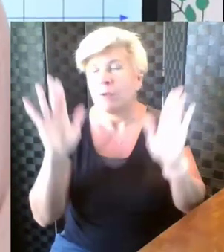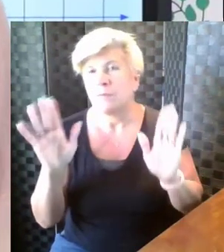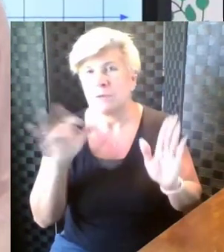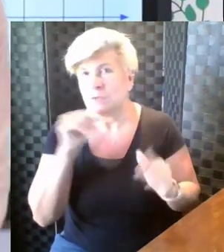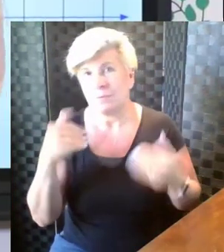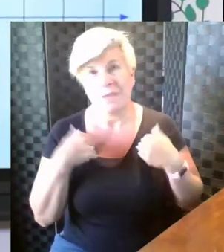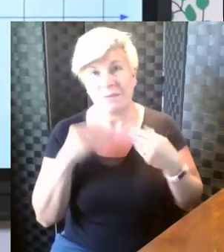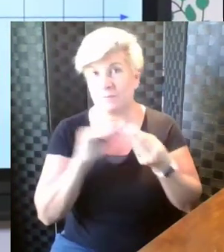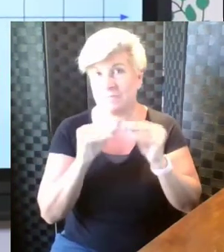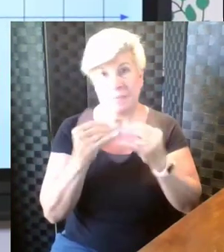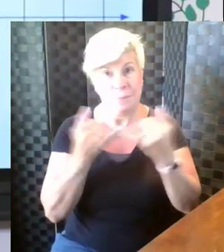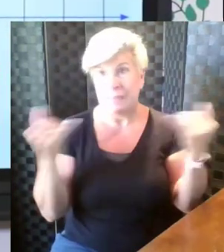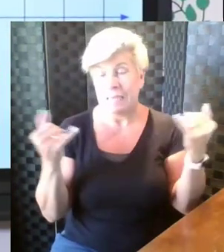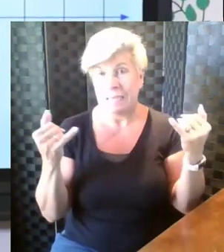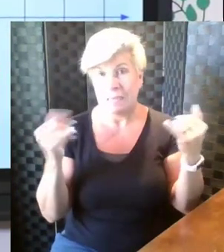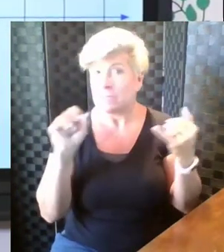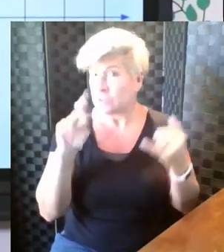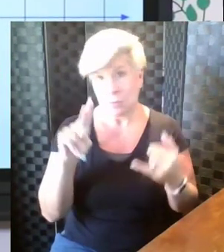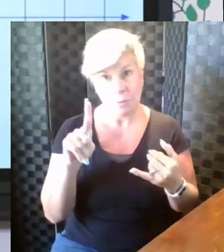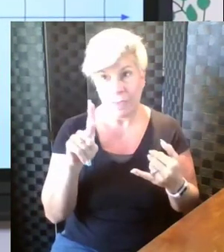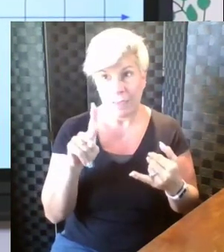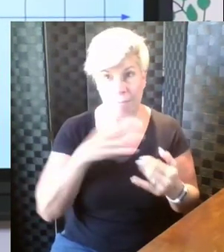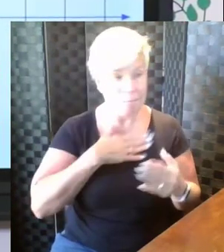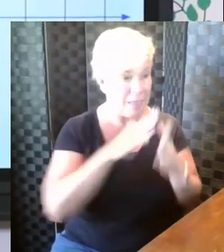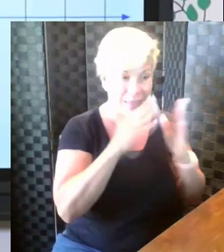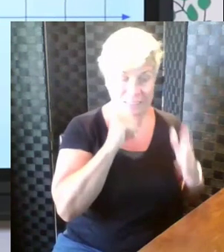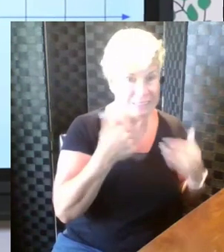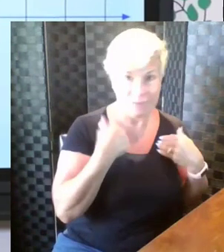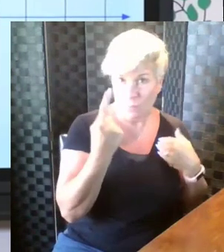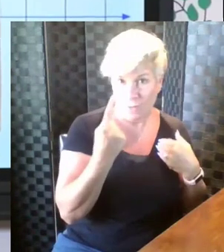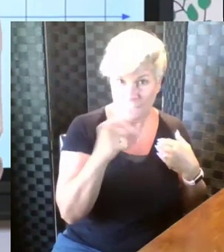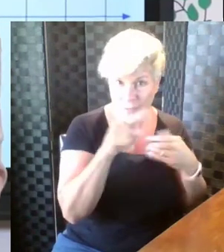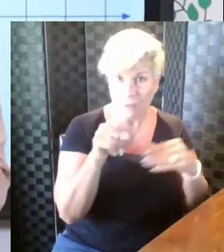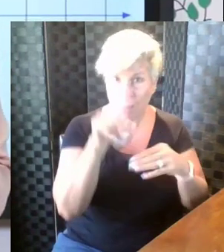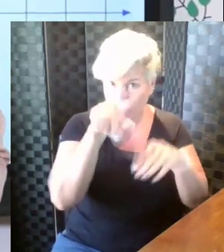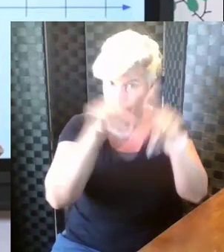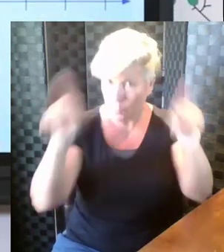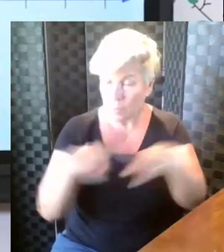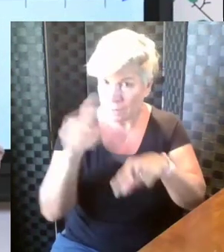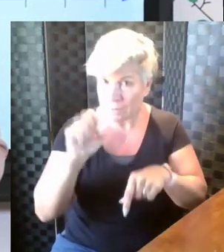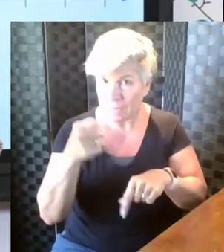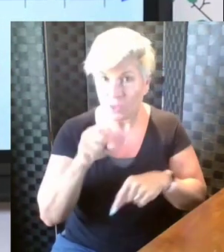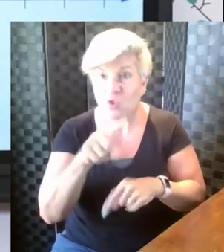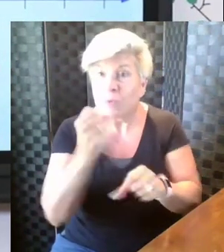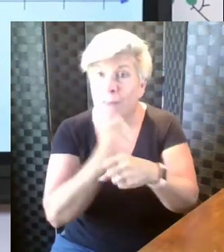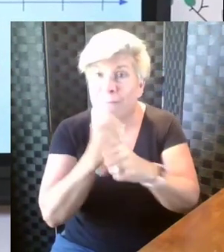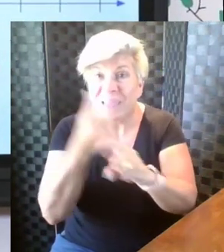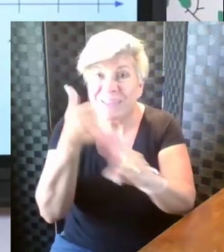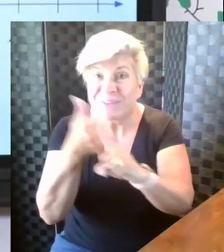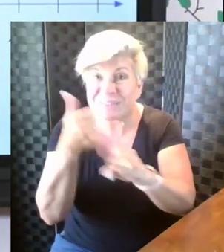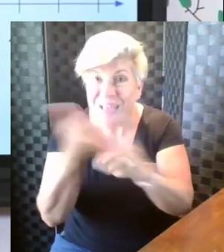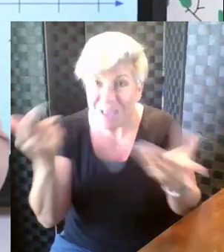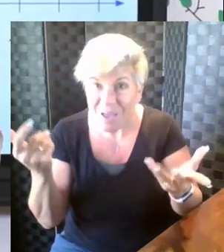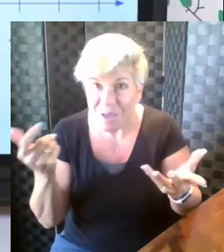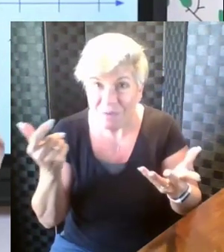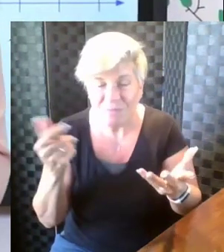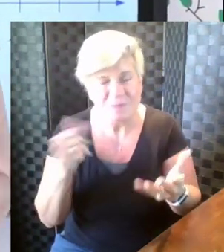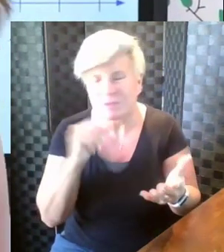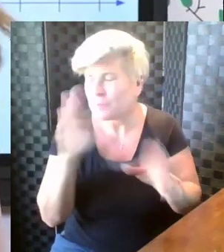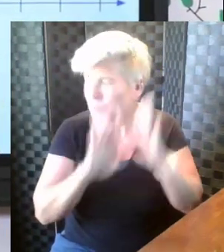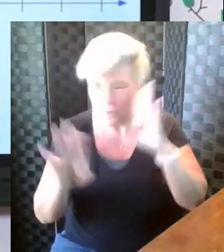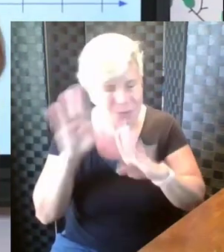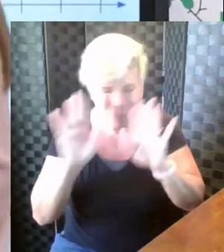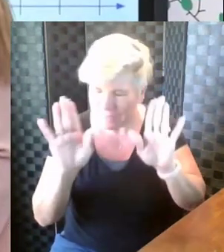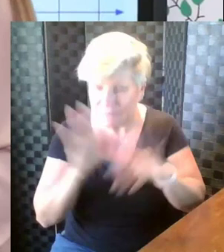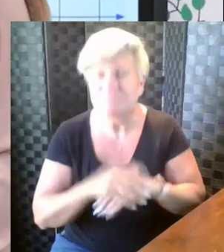have a number line. It's okay. I didn't have one either, other than on the board. So I'm going to show you how to make one at home at the end of today's lesson. Okay, so no